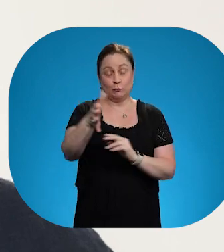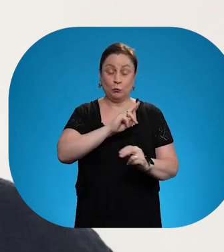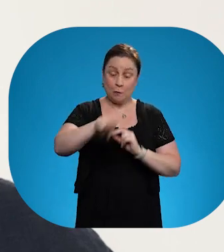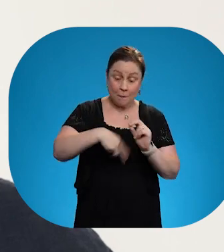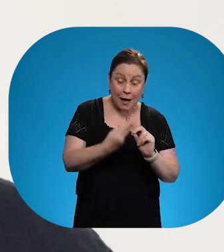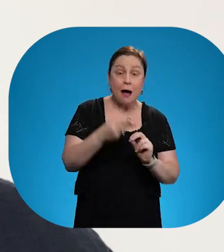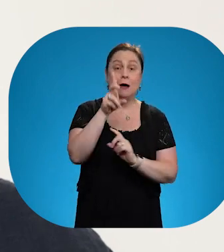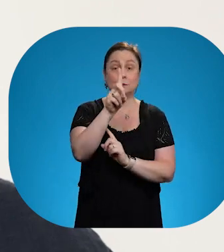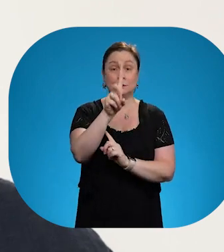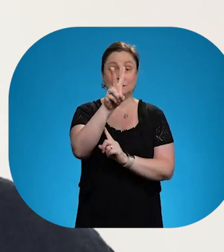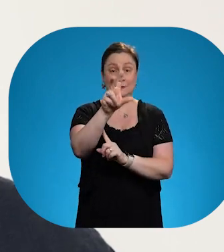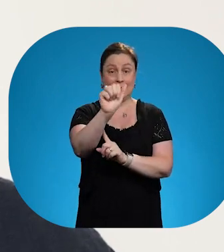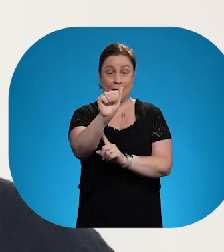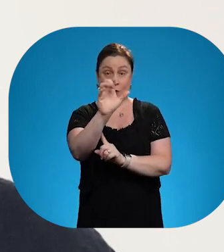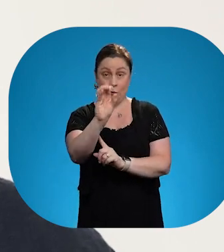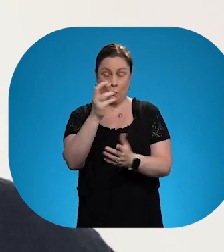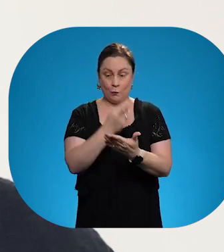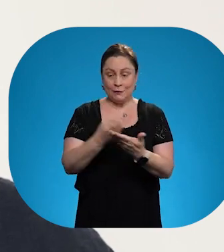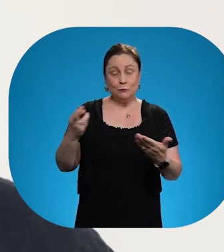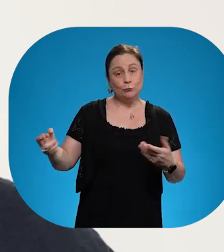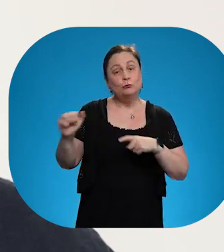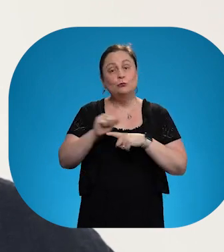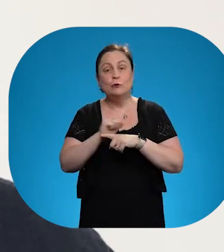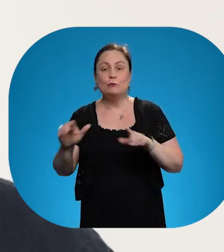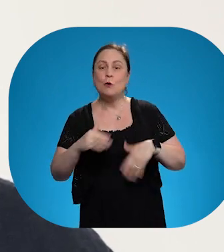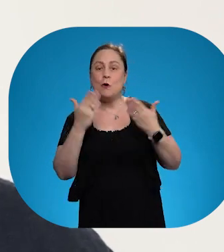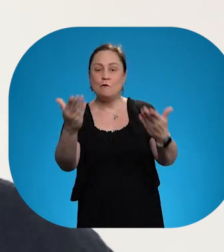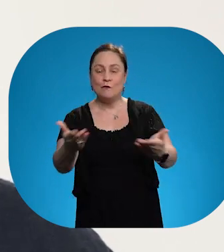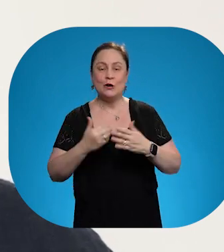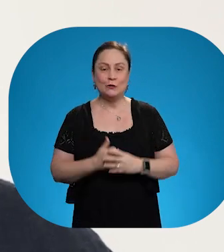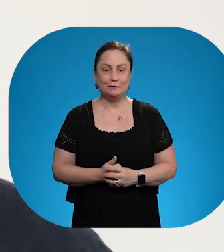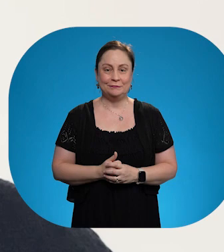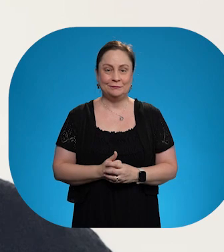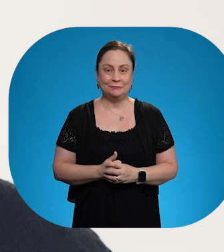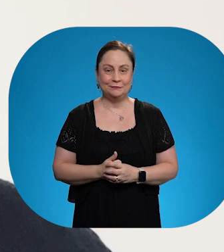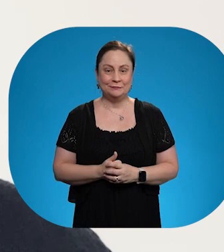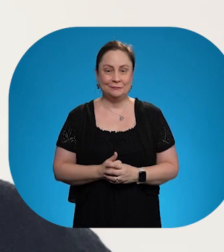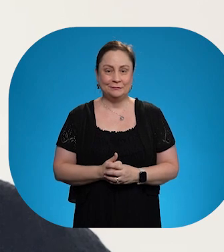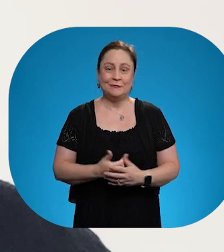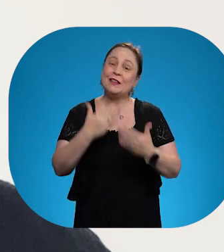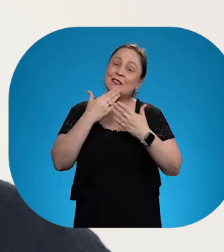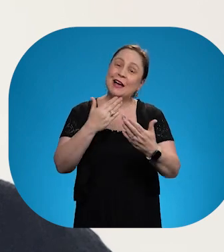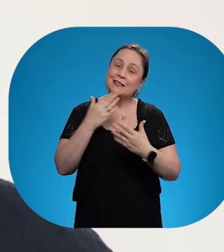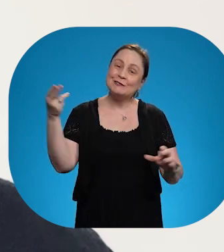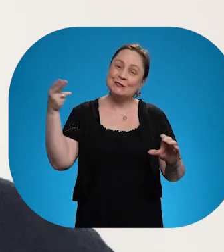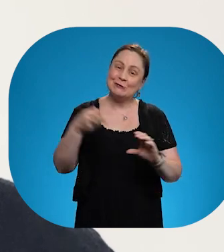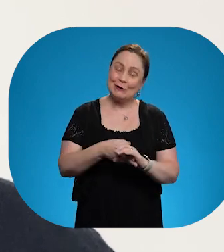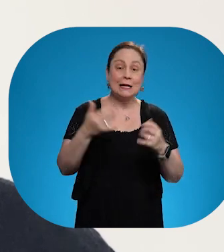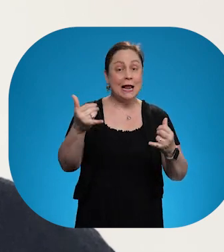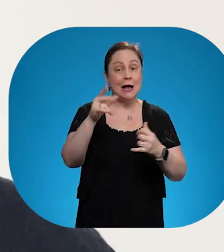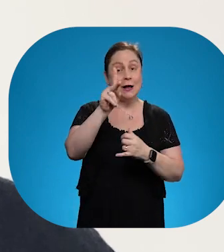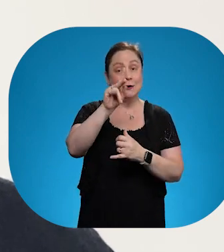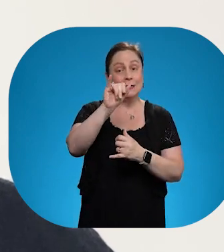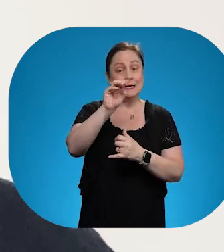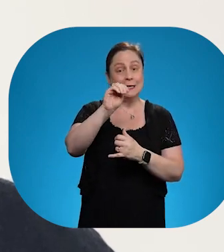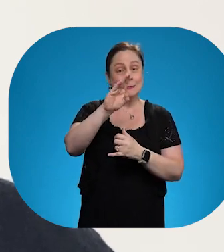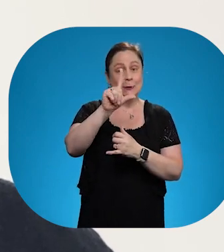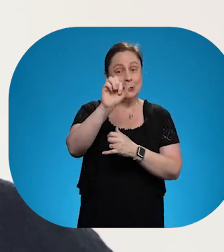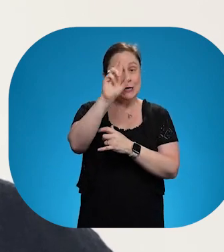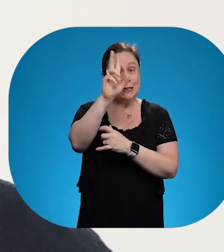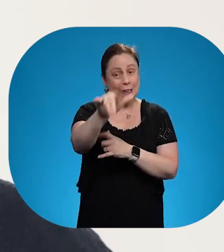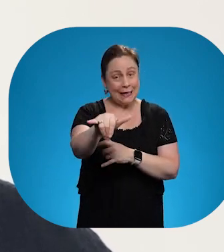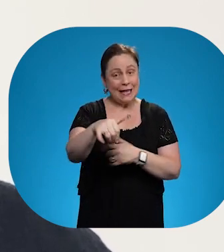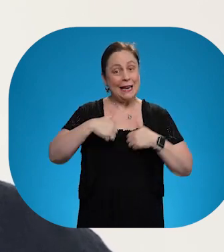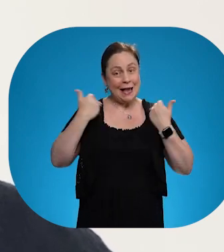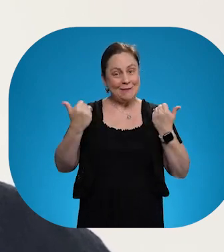further information in the future about DVAO and the resources and trainings we'll be offering to you. Thanks for joining us,